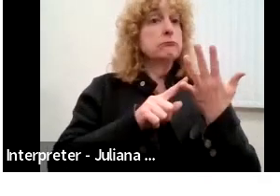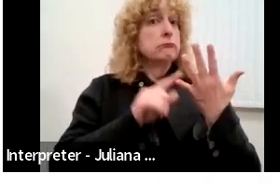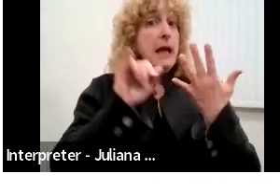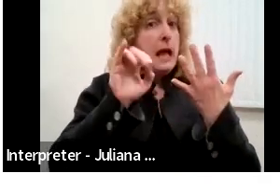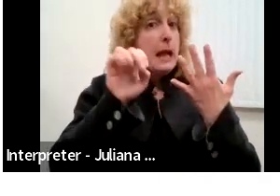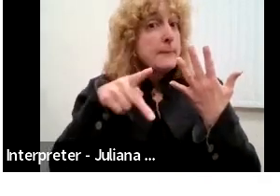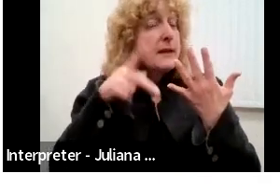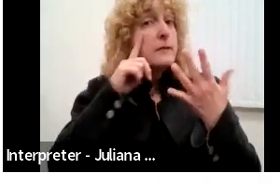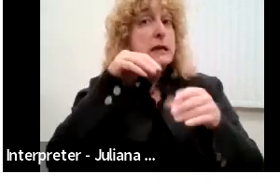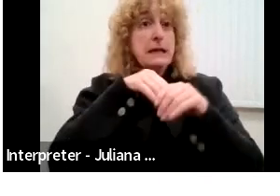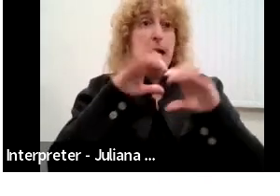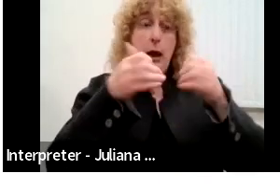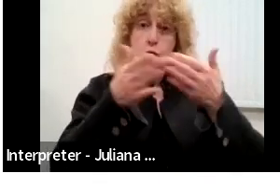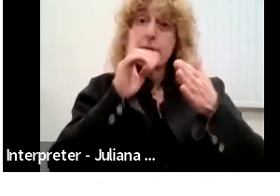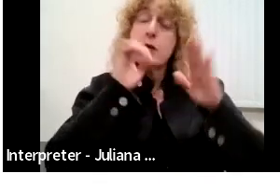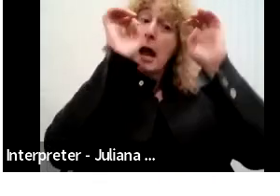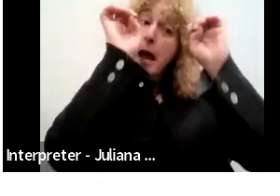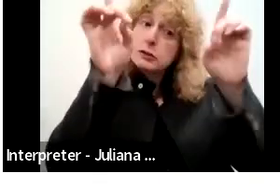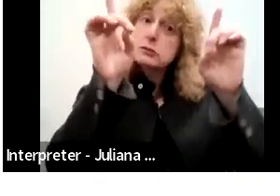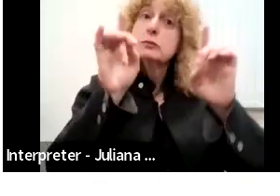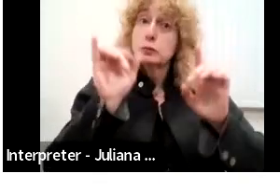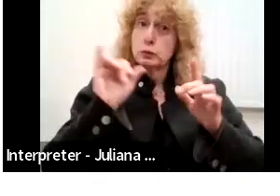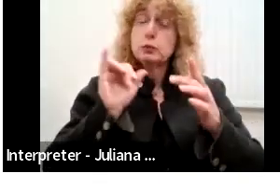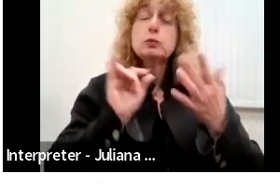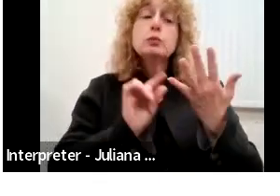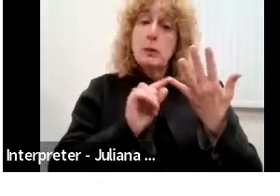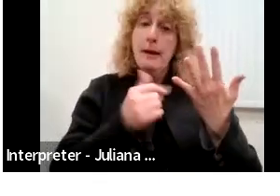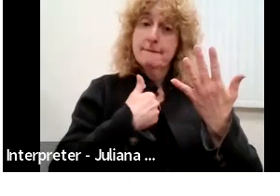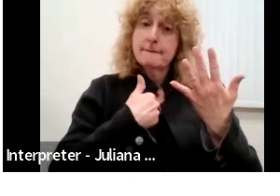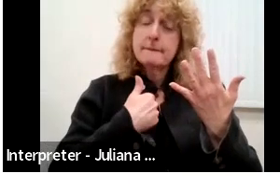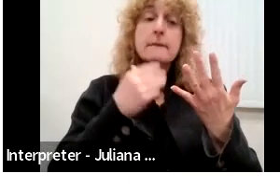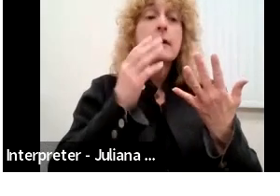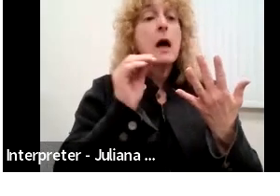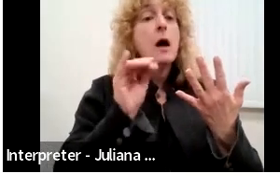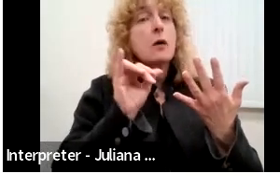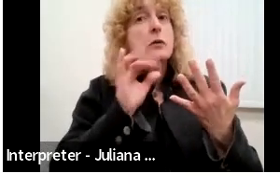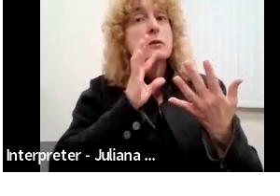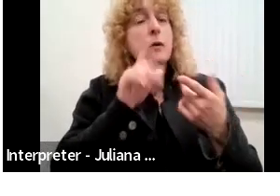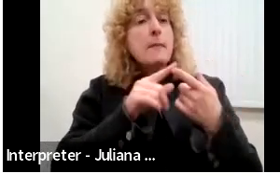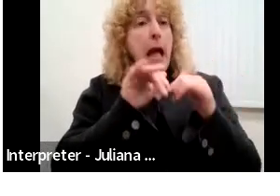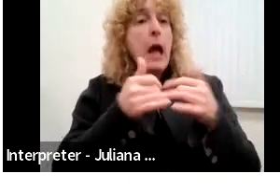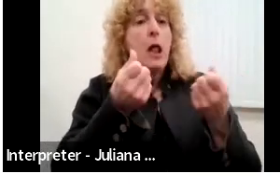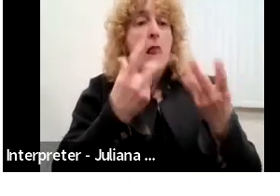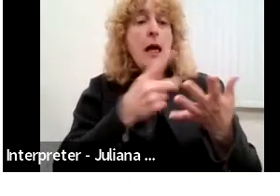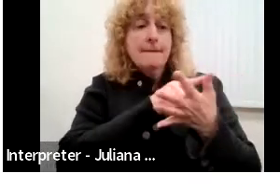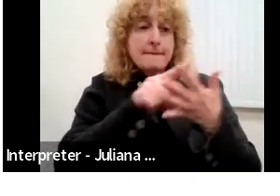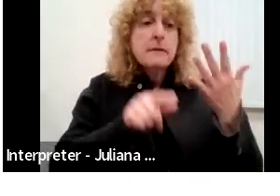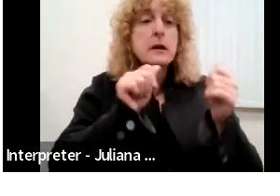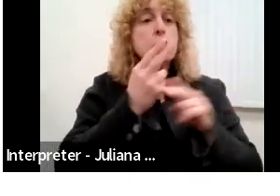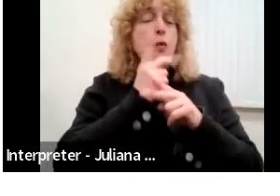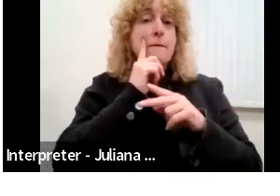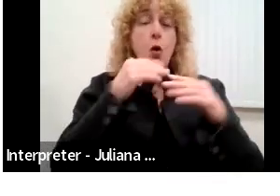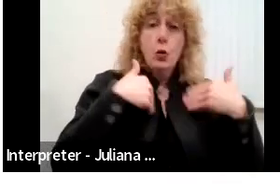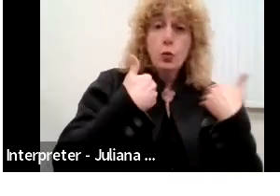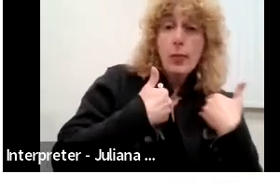and for education. And we'll also talk about how a lot of these devices can be used for youth and for